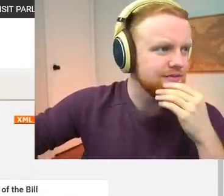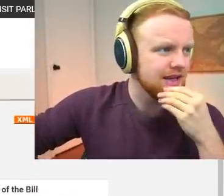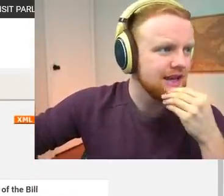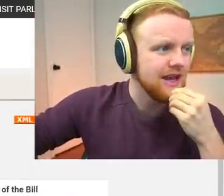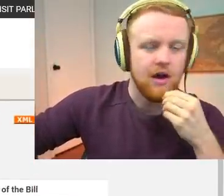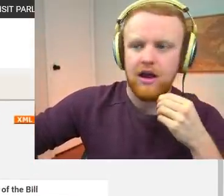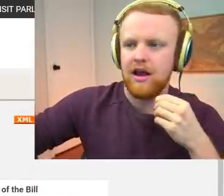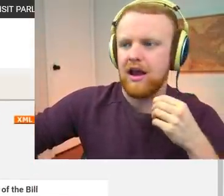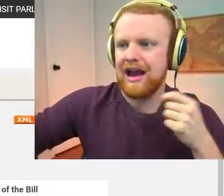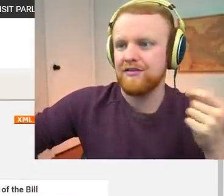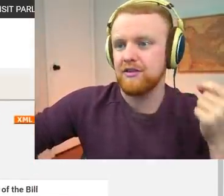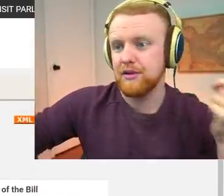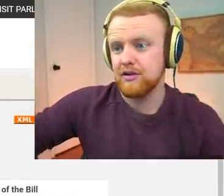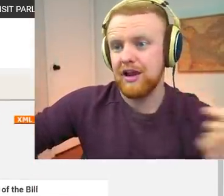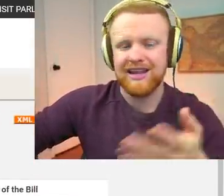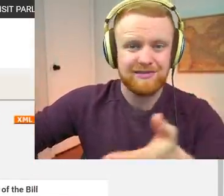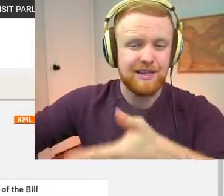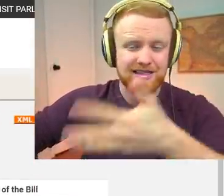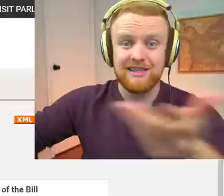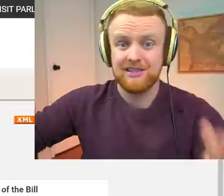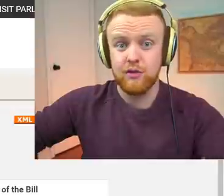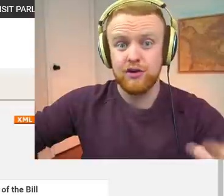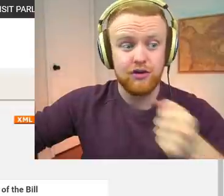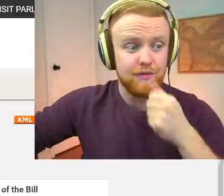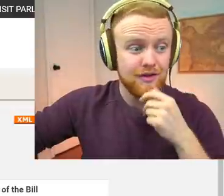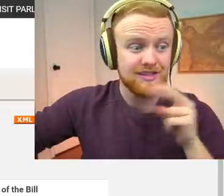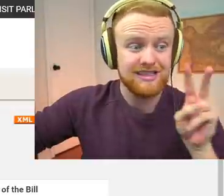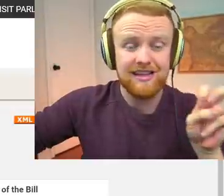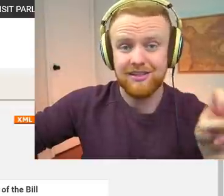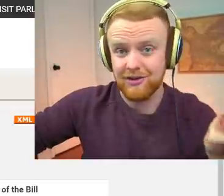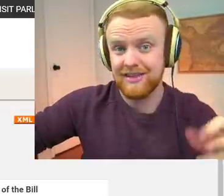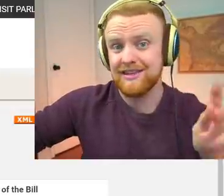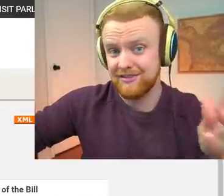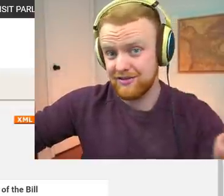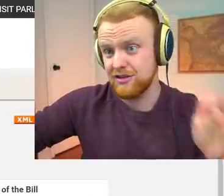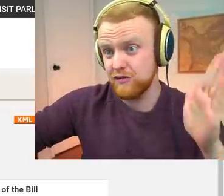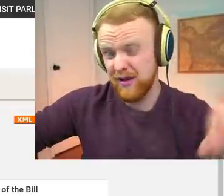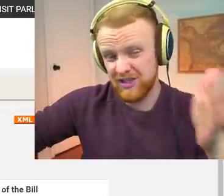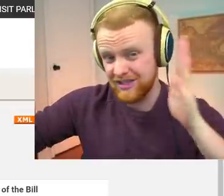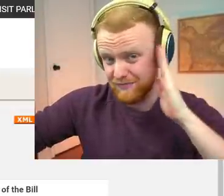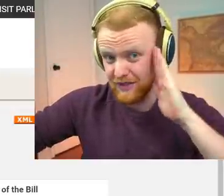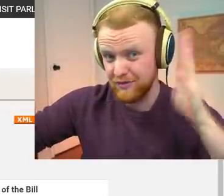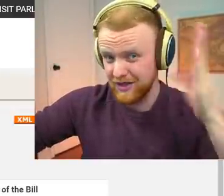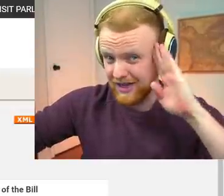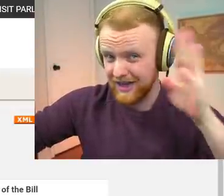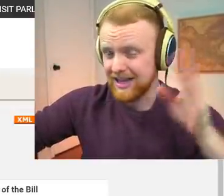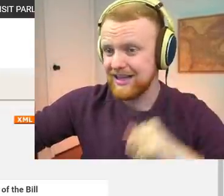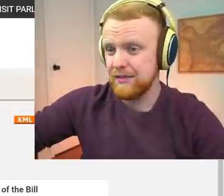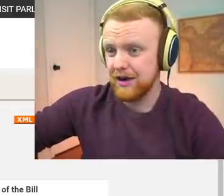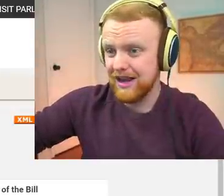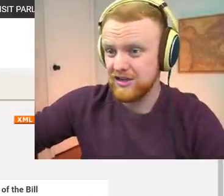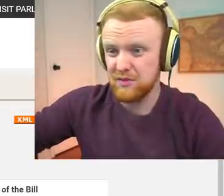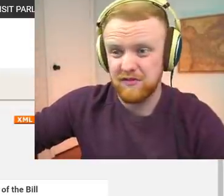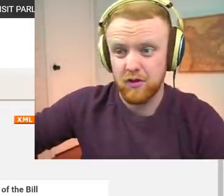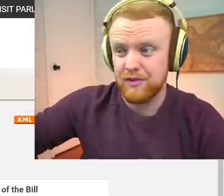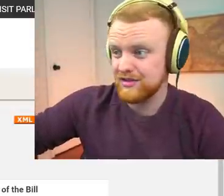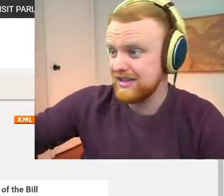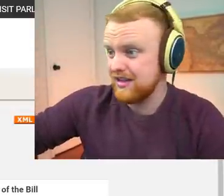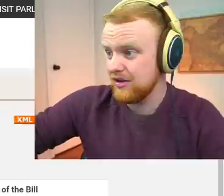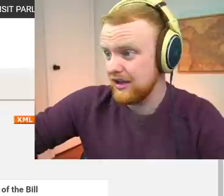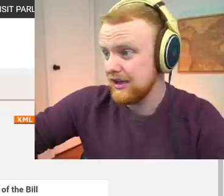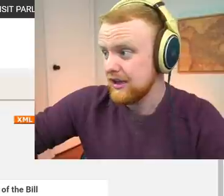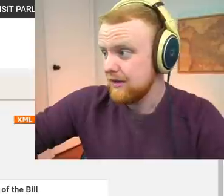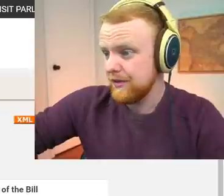this website, after a bill, I guess because this is so new, Bill C-30, this is the new budget bill that we got to keep our eyes open for,